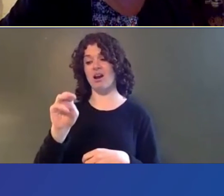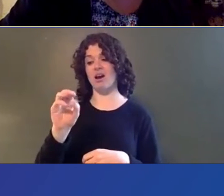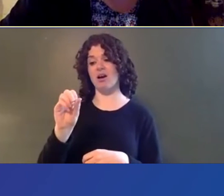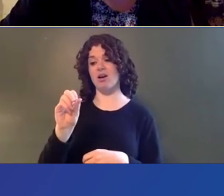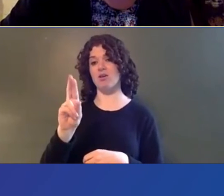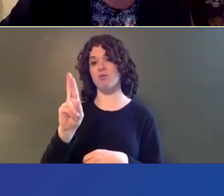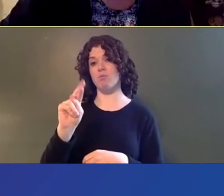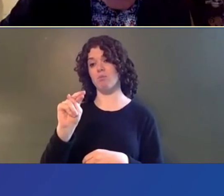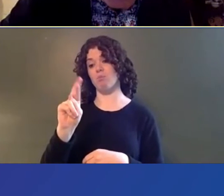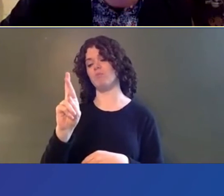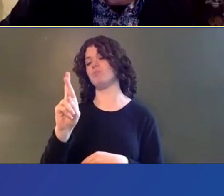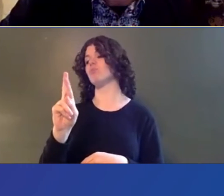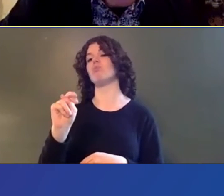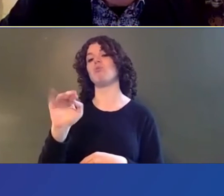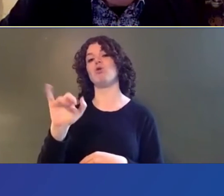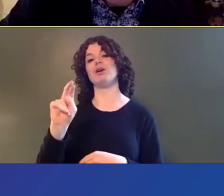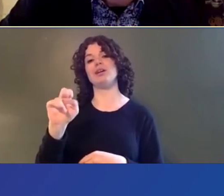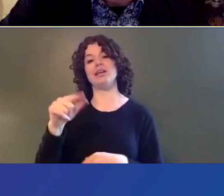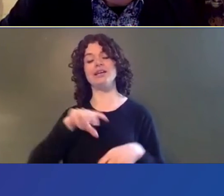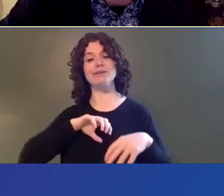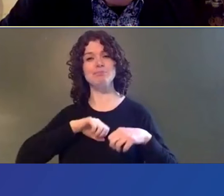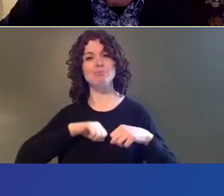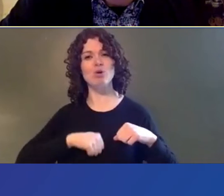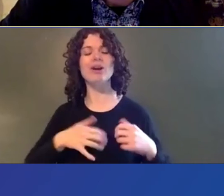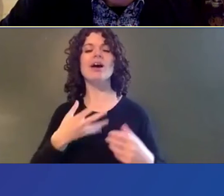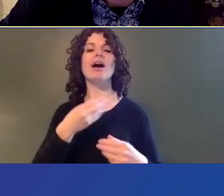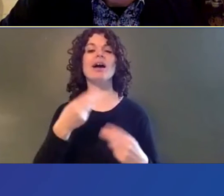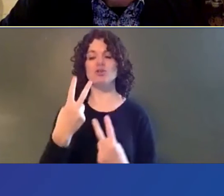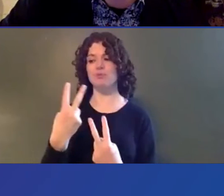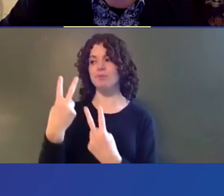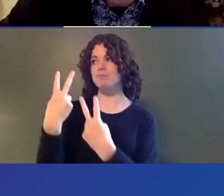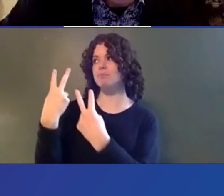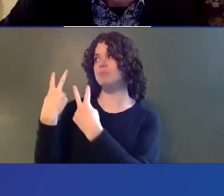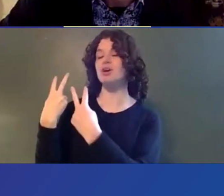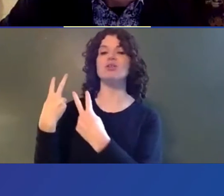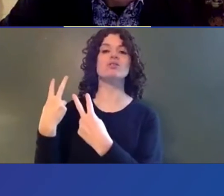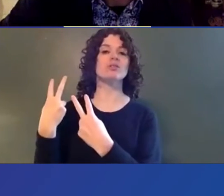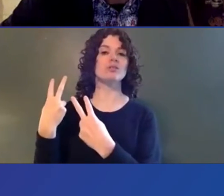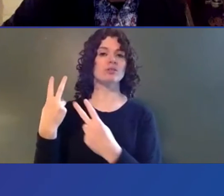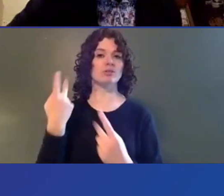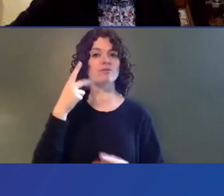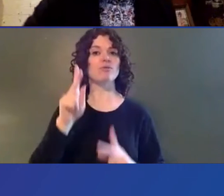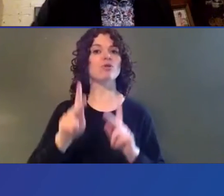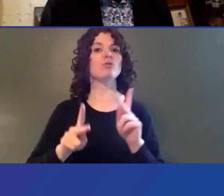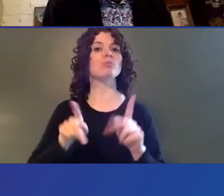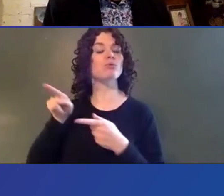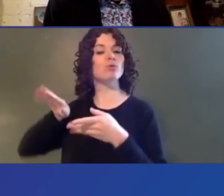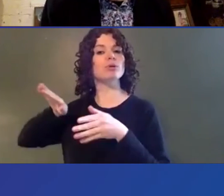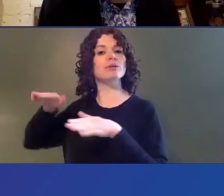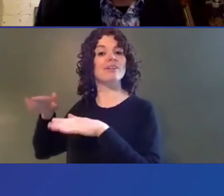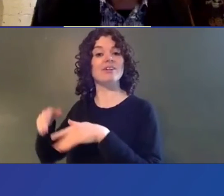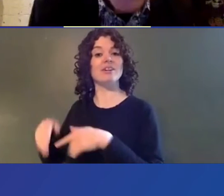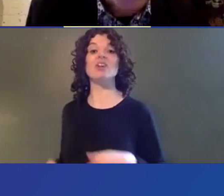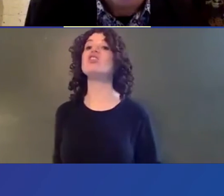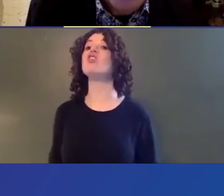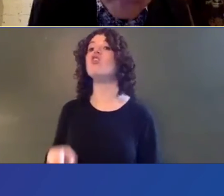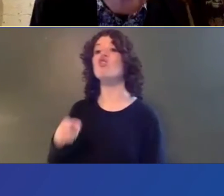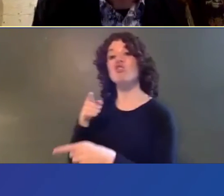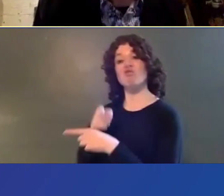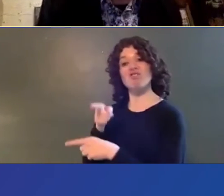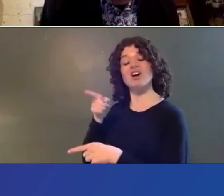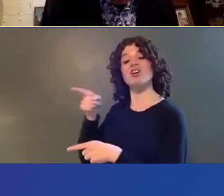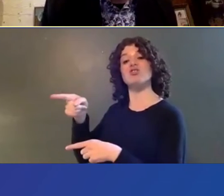MOURNING, and remembrance of those who had passed. She lost her partner in That is the